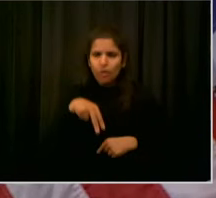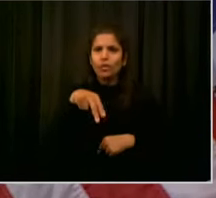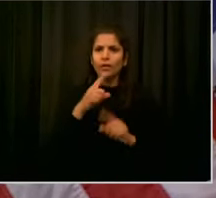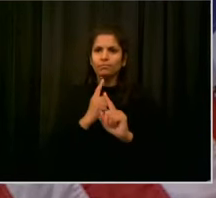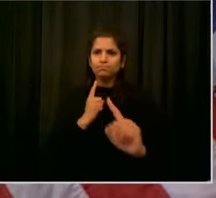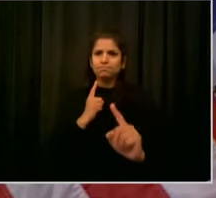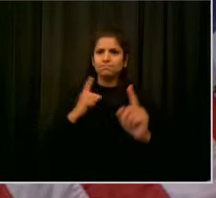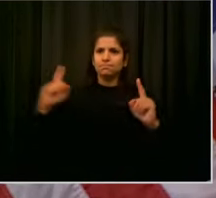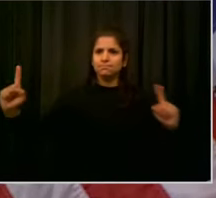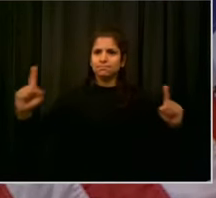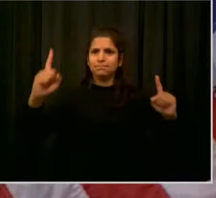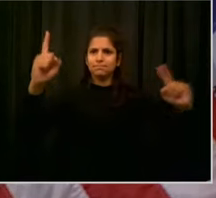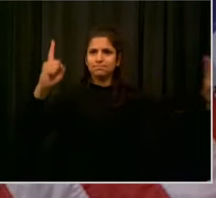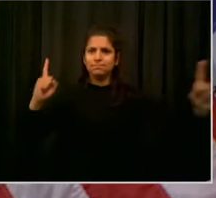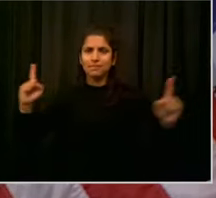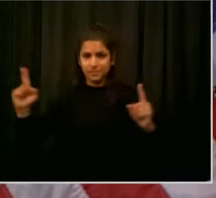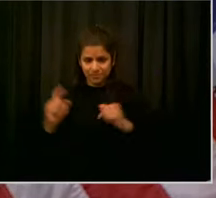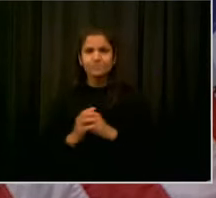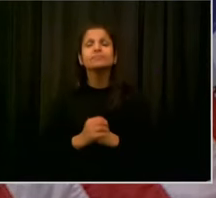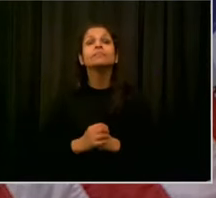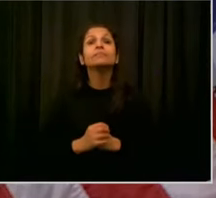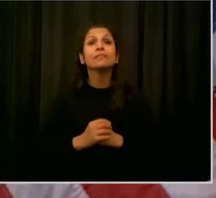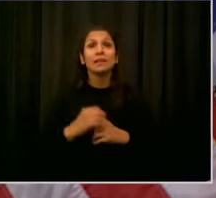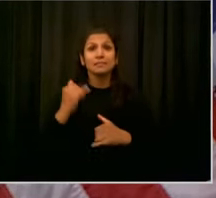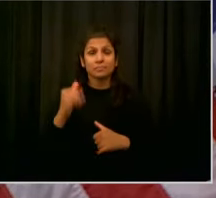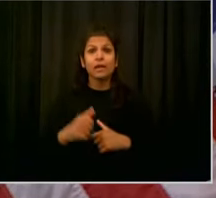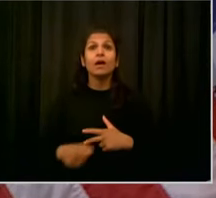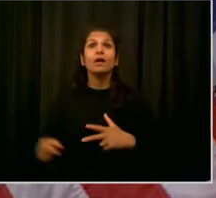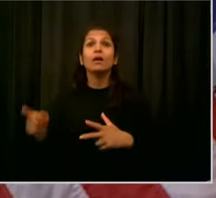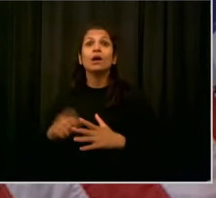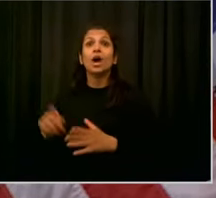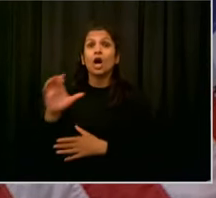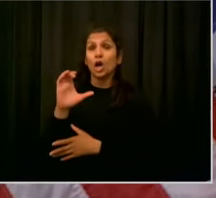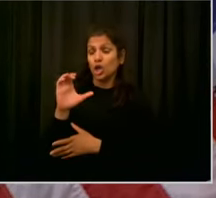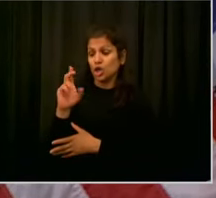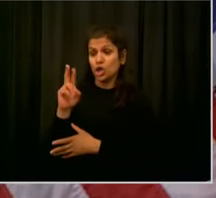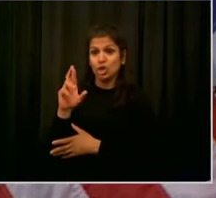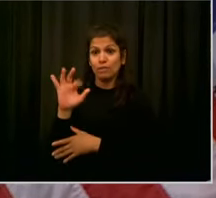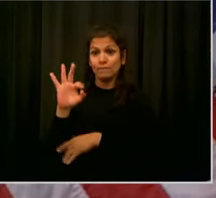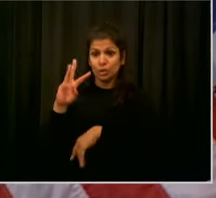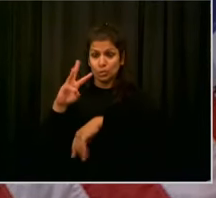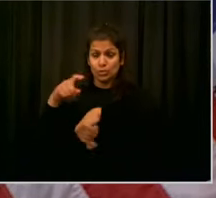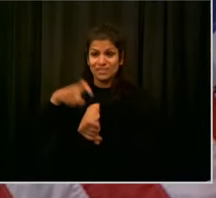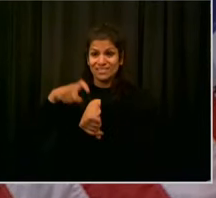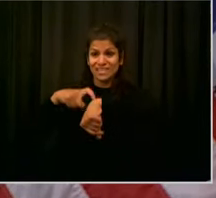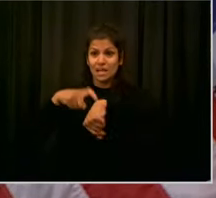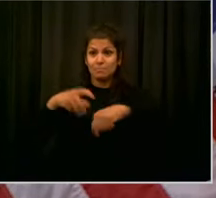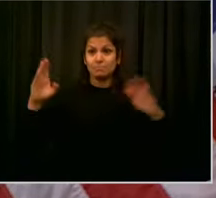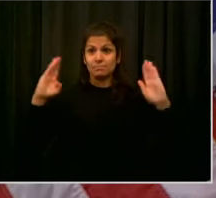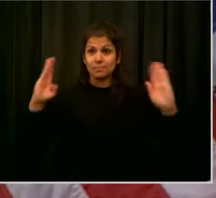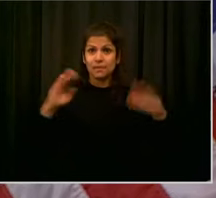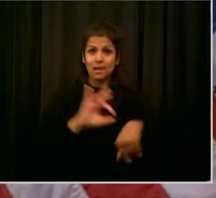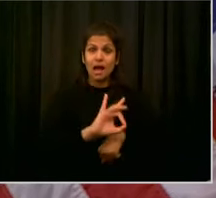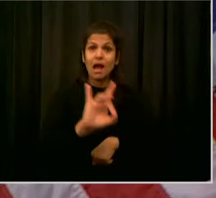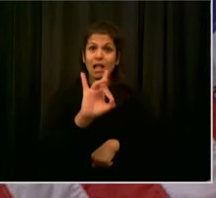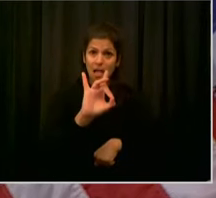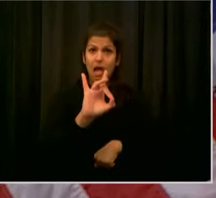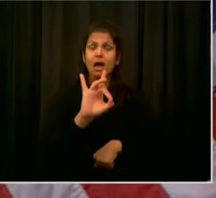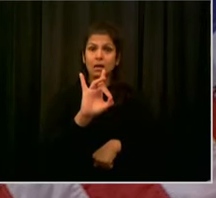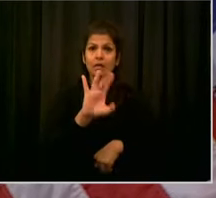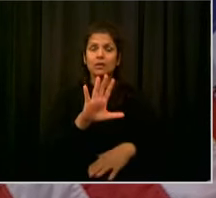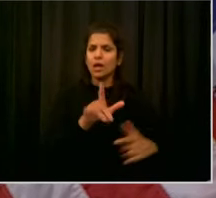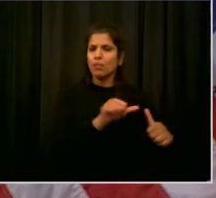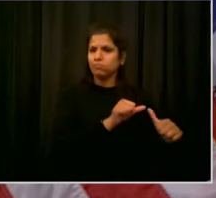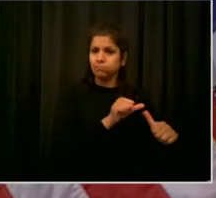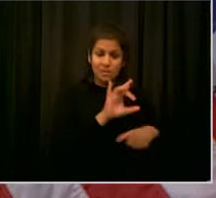Sunday night into Monday morning, 5 a.m. Monday morning, curfew comes off. I'd like us never to have to use it again if we can do things right.